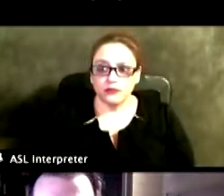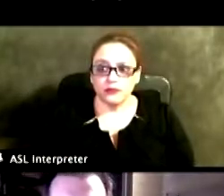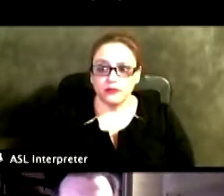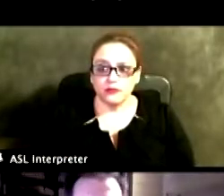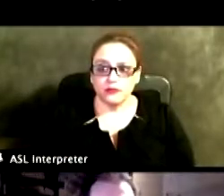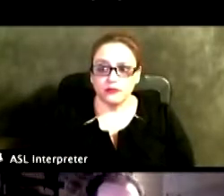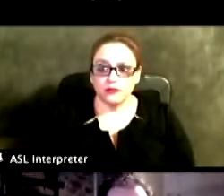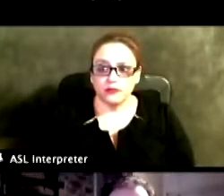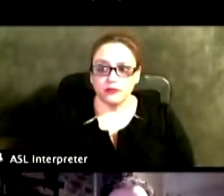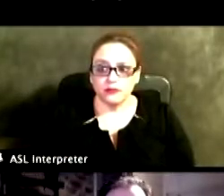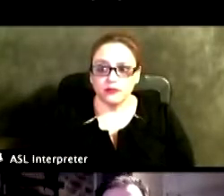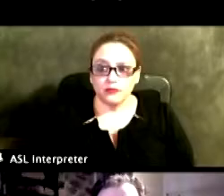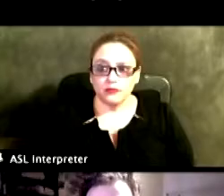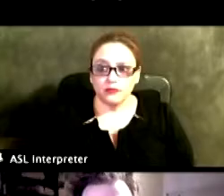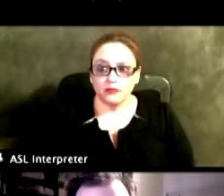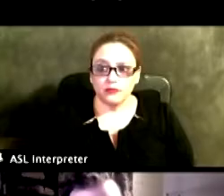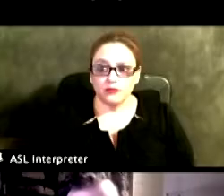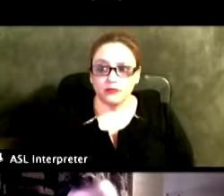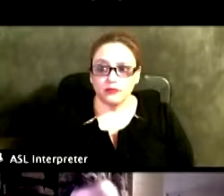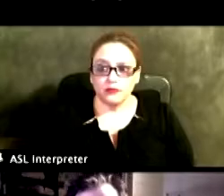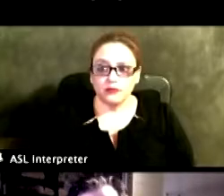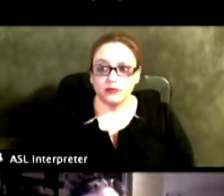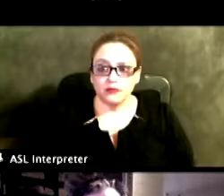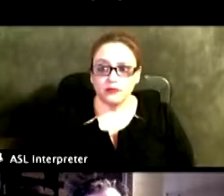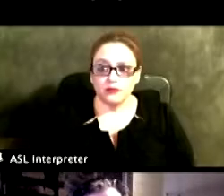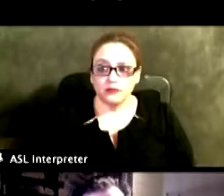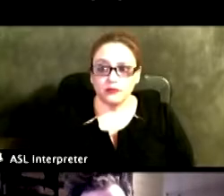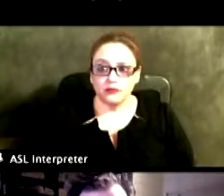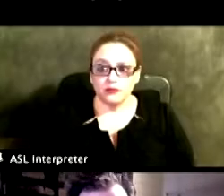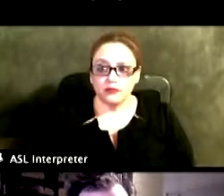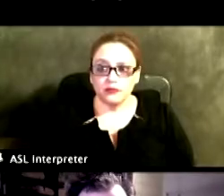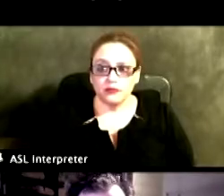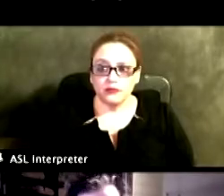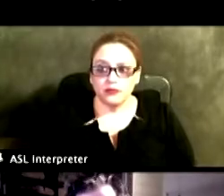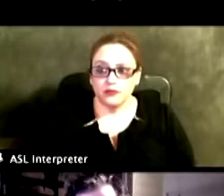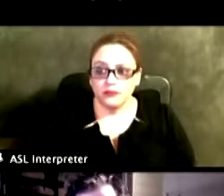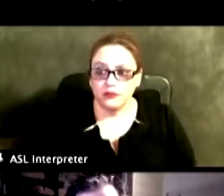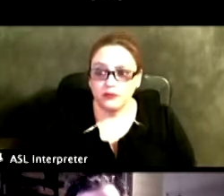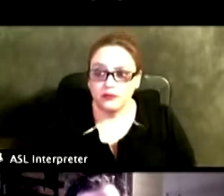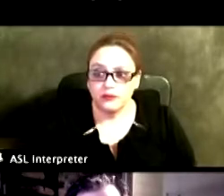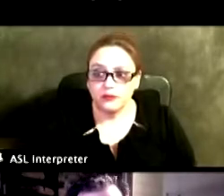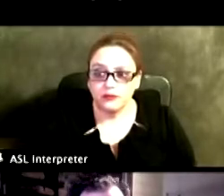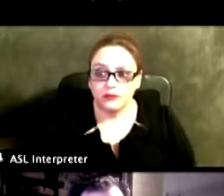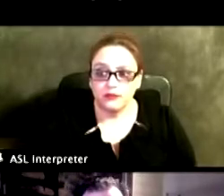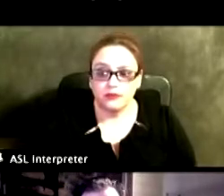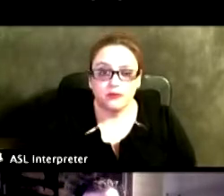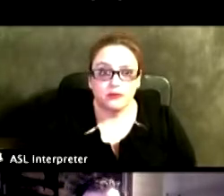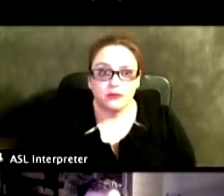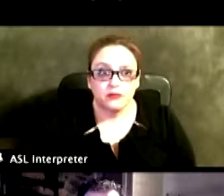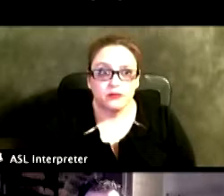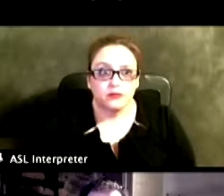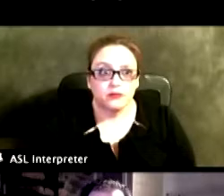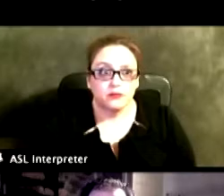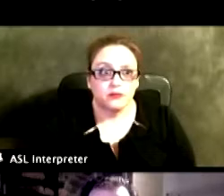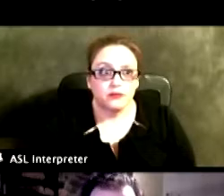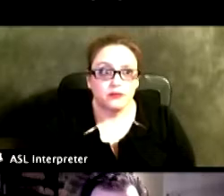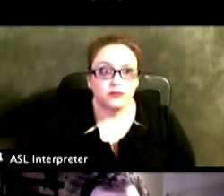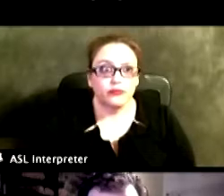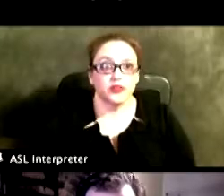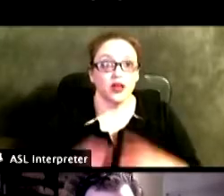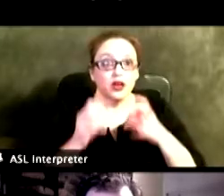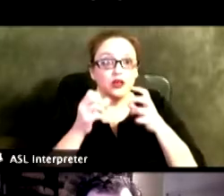and ethnicity, age, gender, sexual orientation, you name it. So please think about this in as broad a context